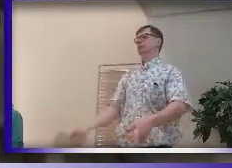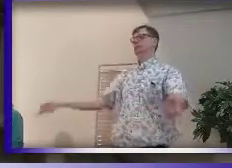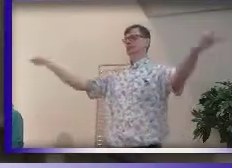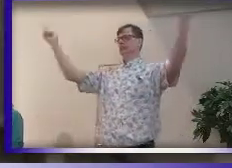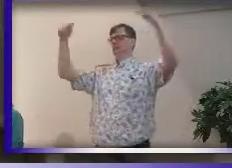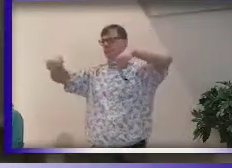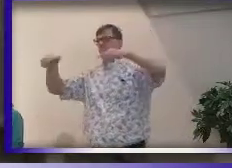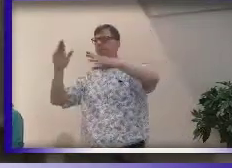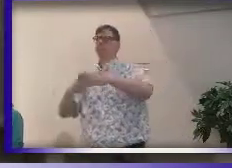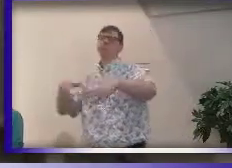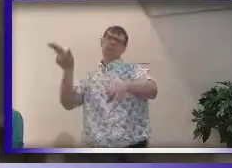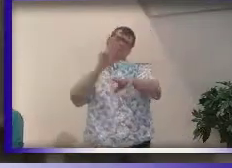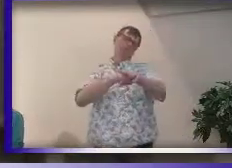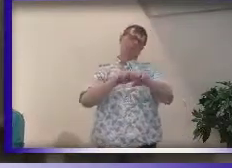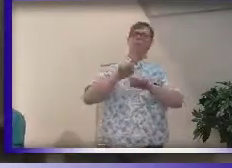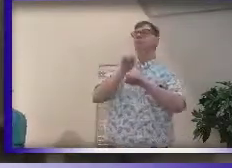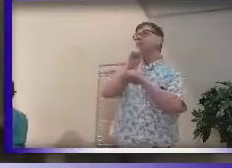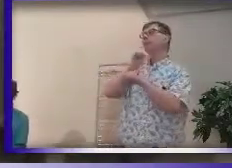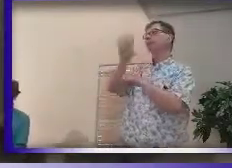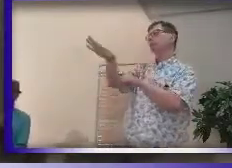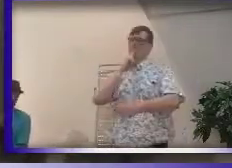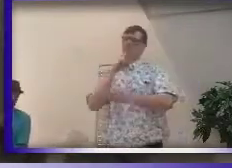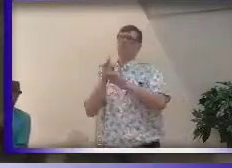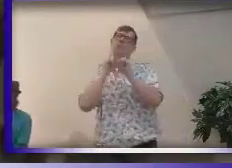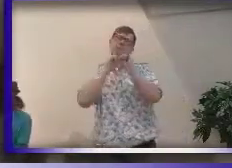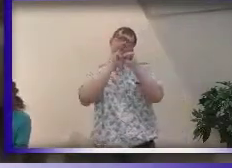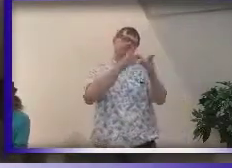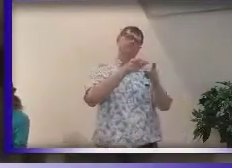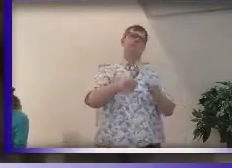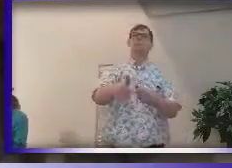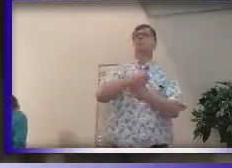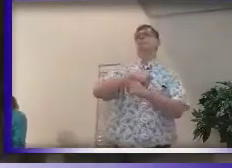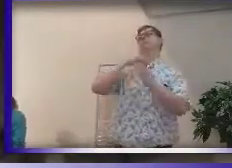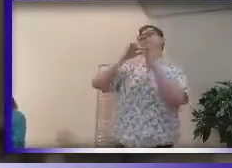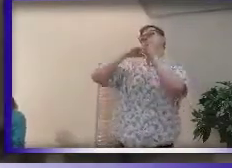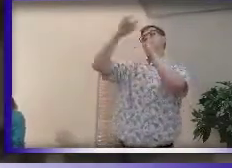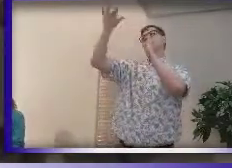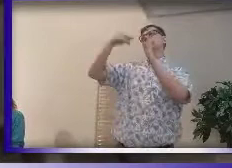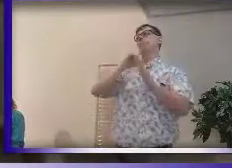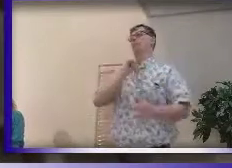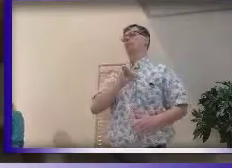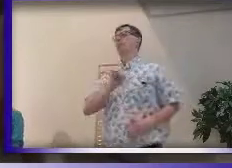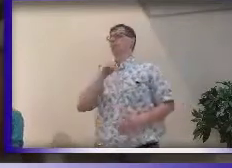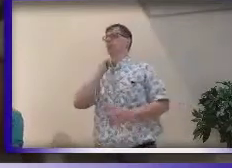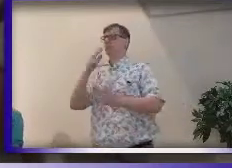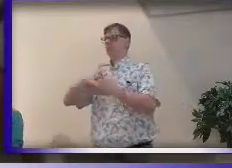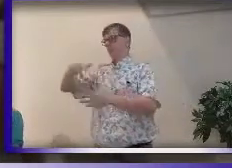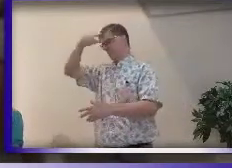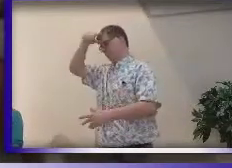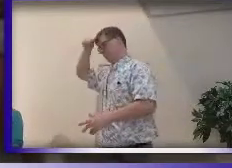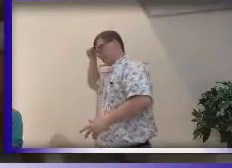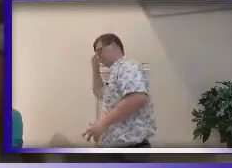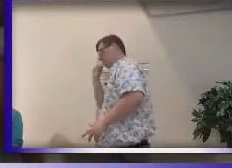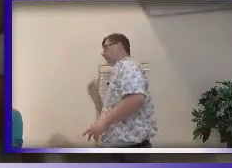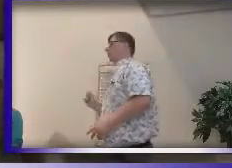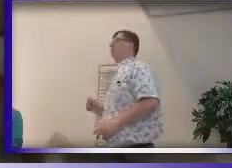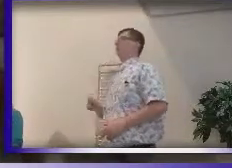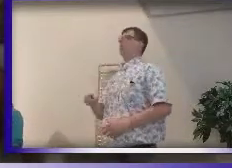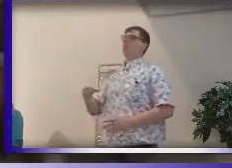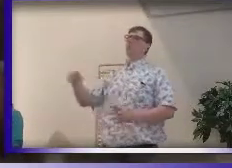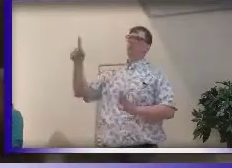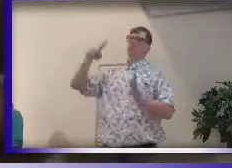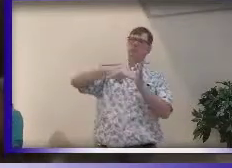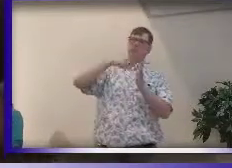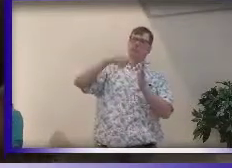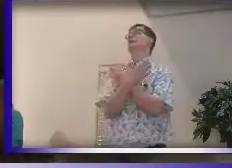here to remember that light, that love is here as us. That all of